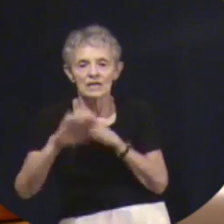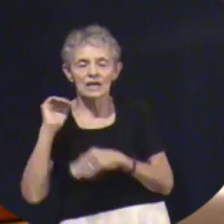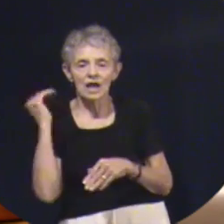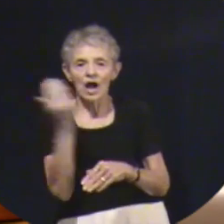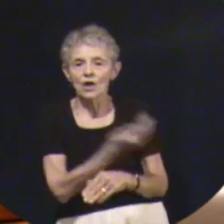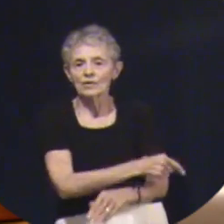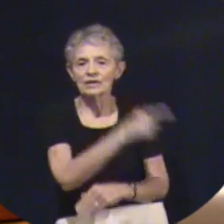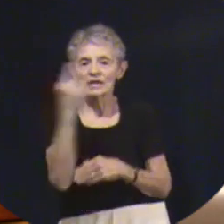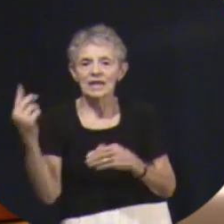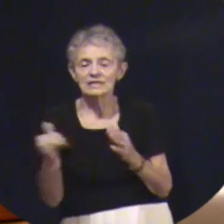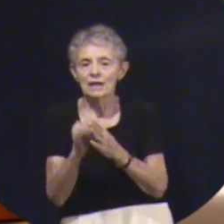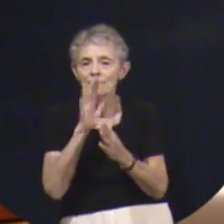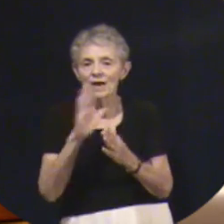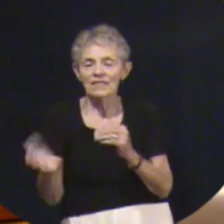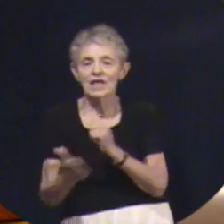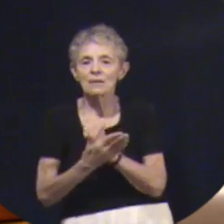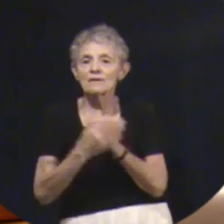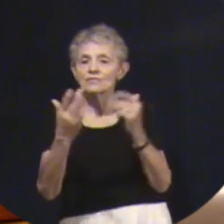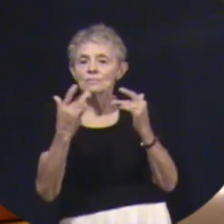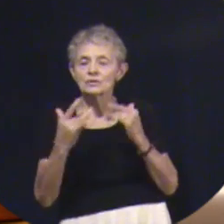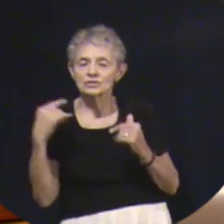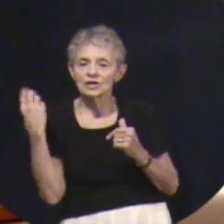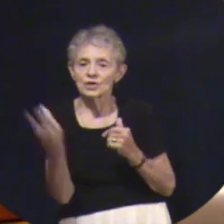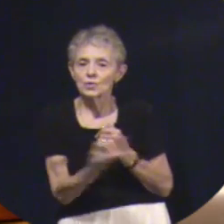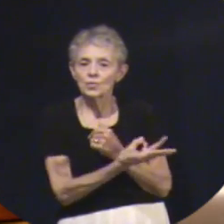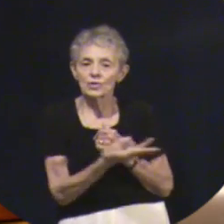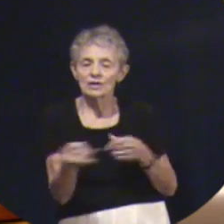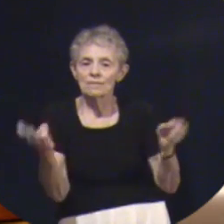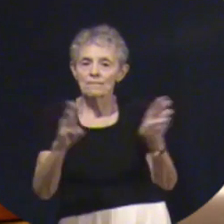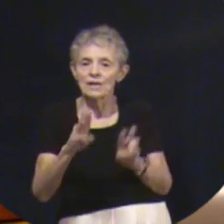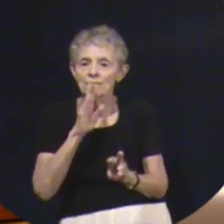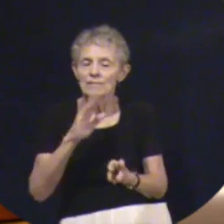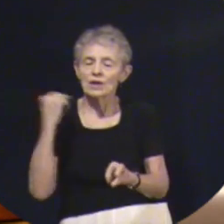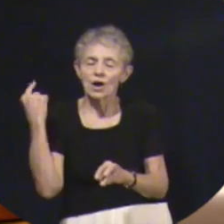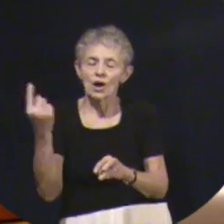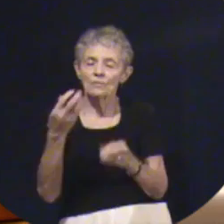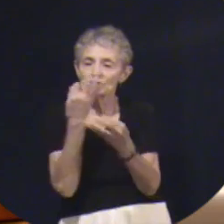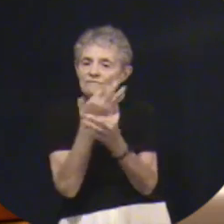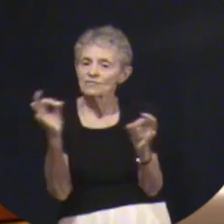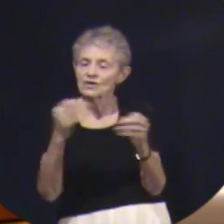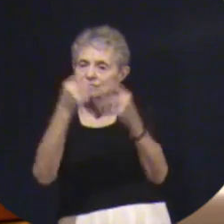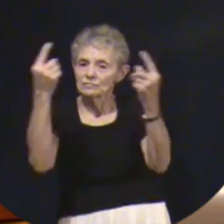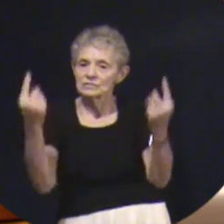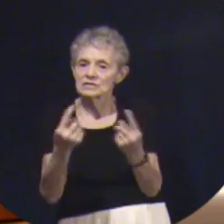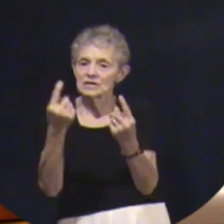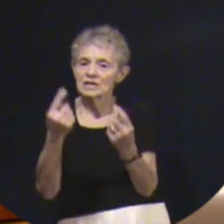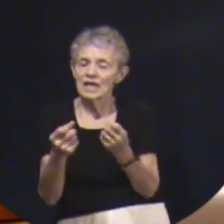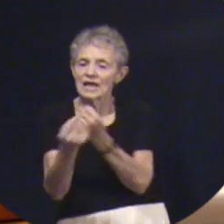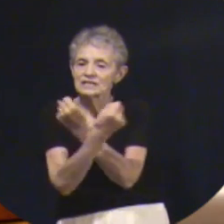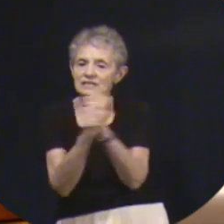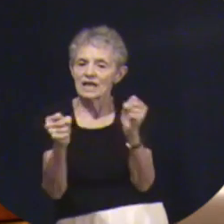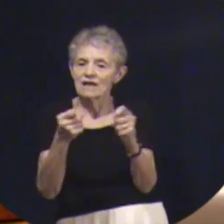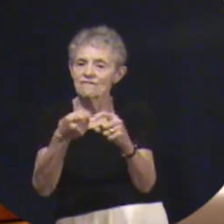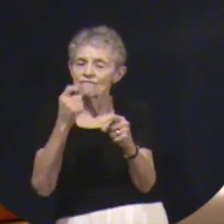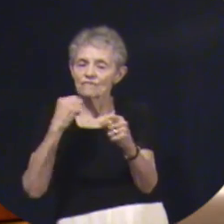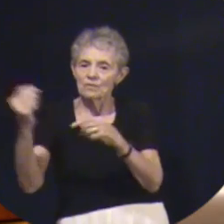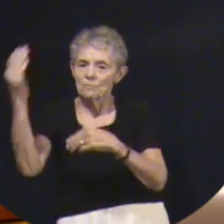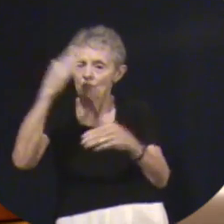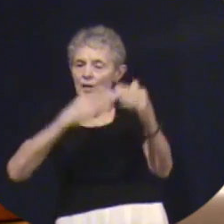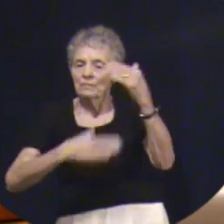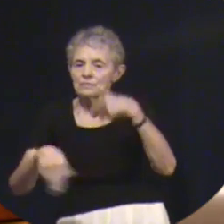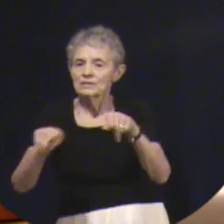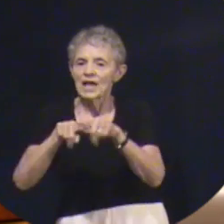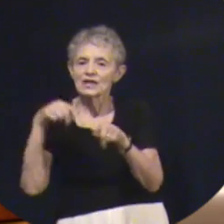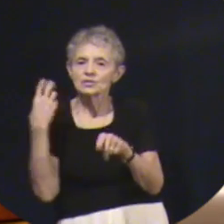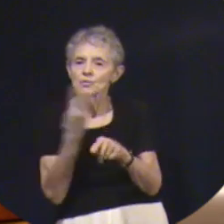that by the help of your mercy, we may be always free from sin and safe from all distress, as we await the blessed